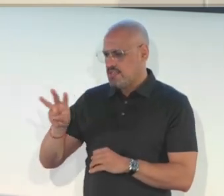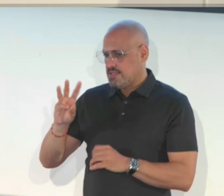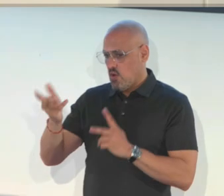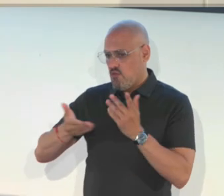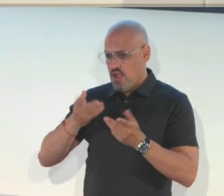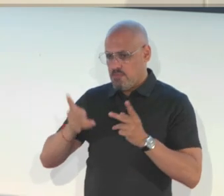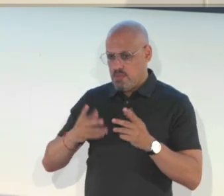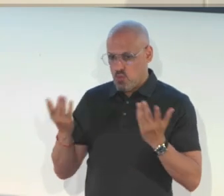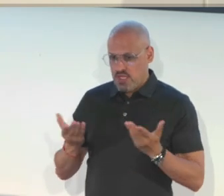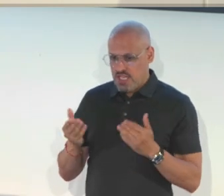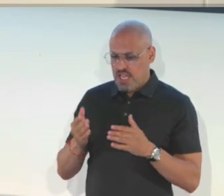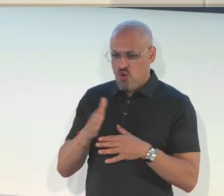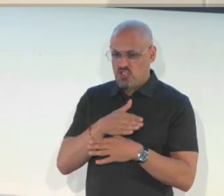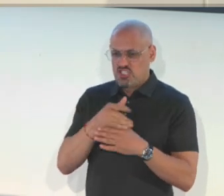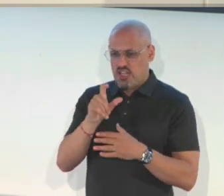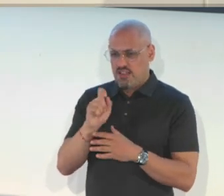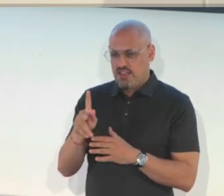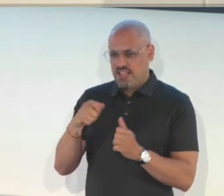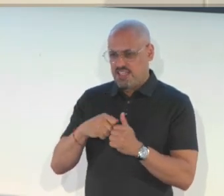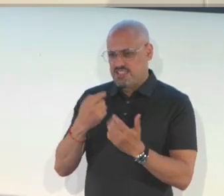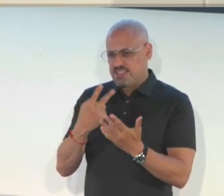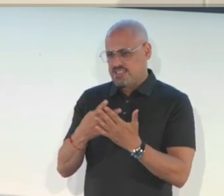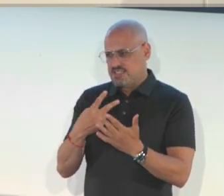here. I'll share links in the Slack when that